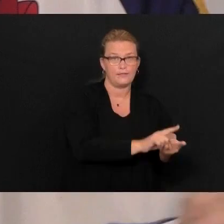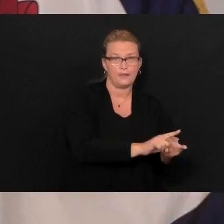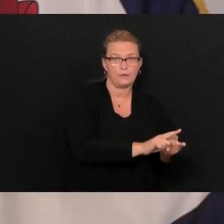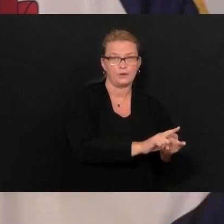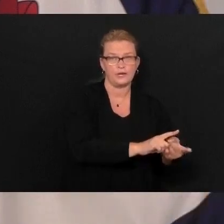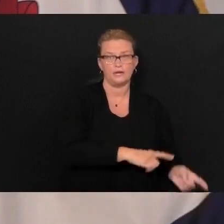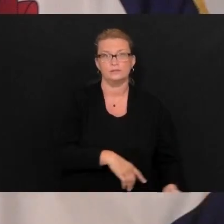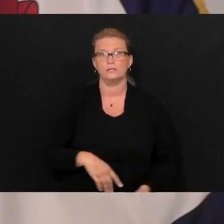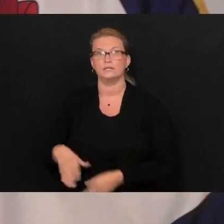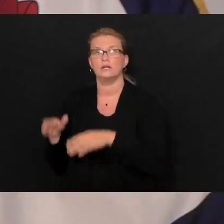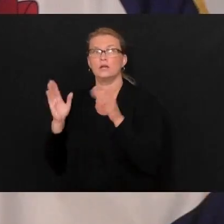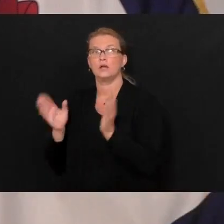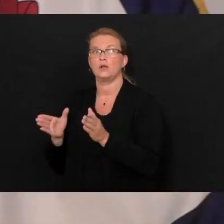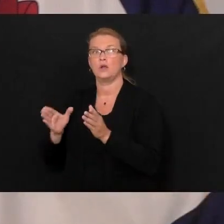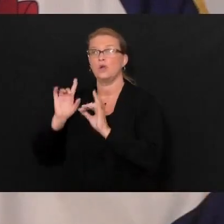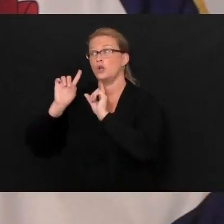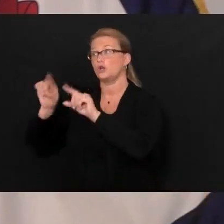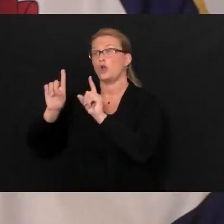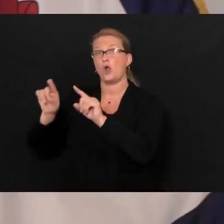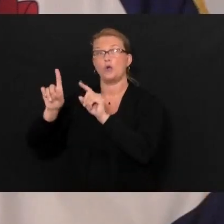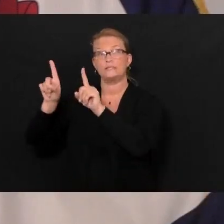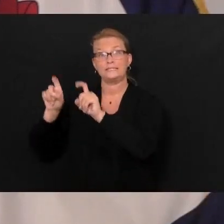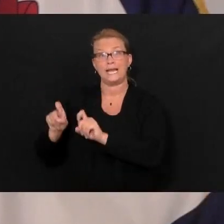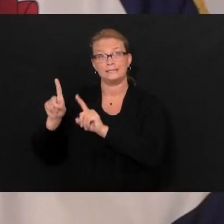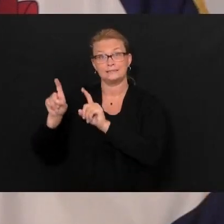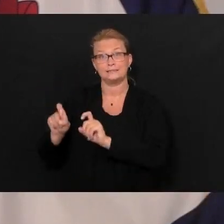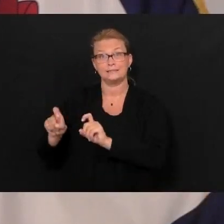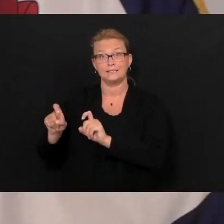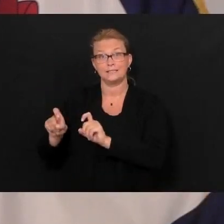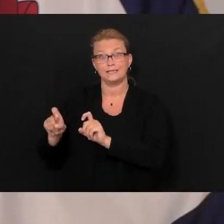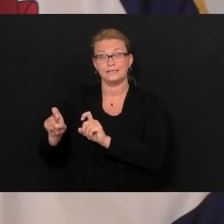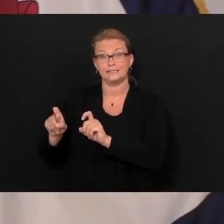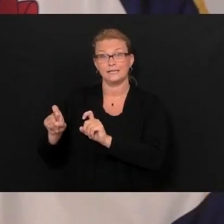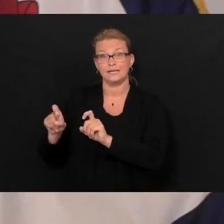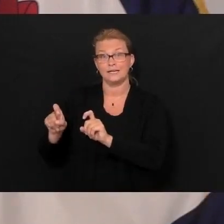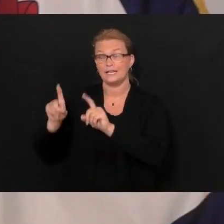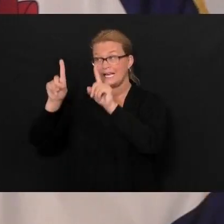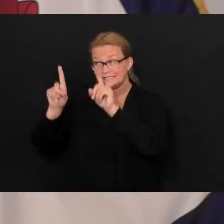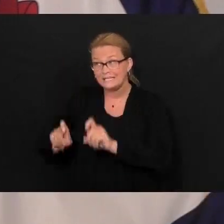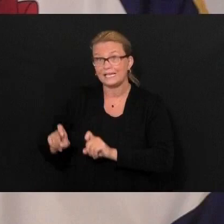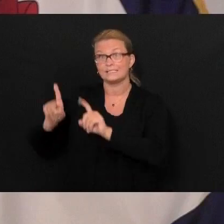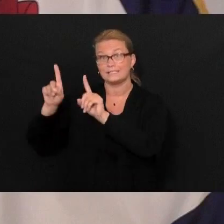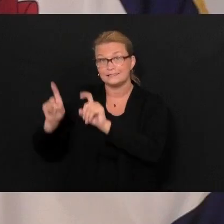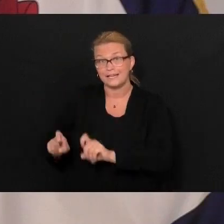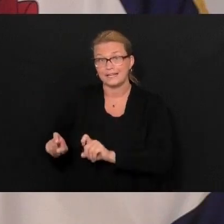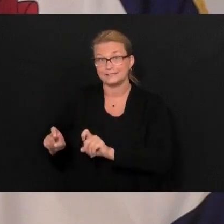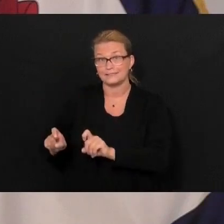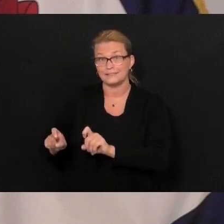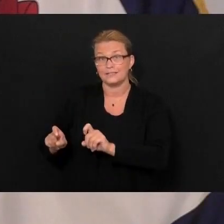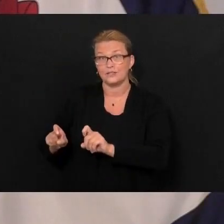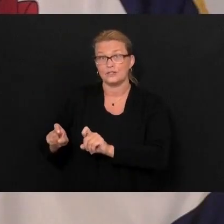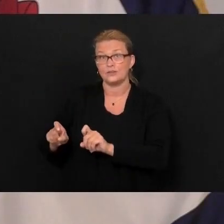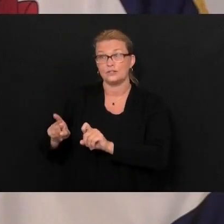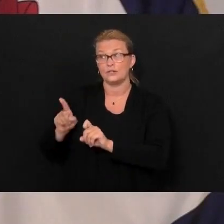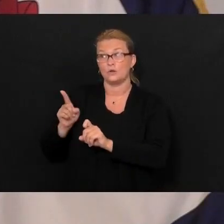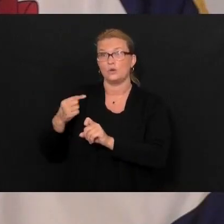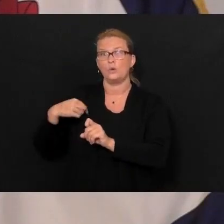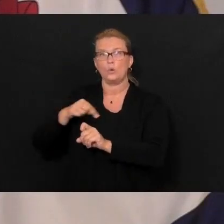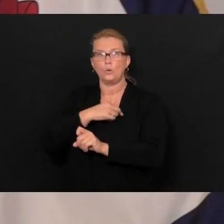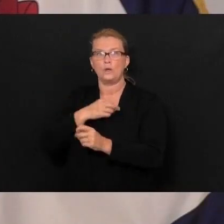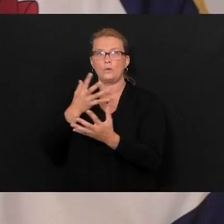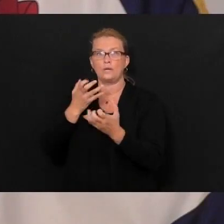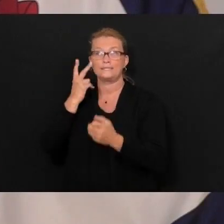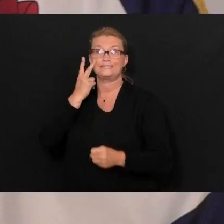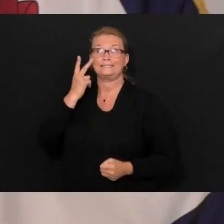down. Or we go over here on this hand and we try to test and test and test and test, is what we want to